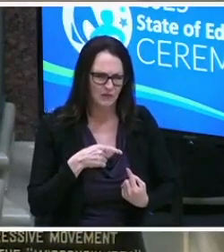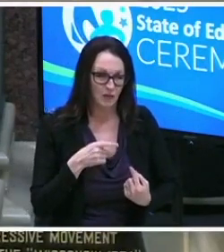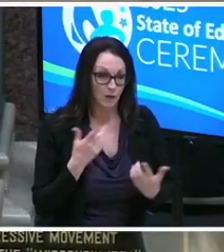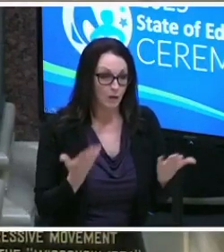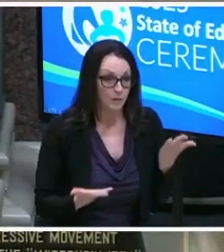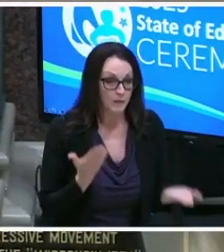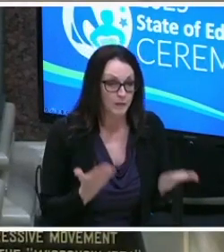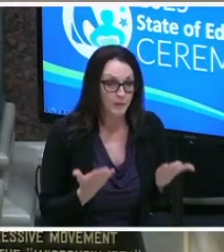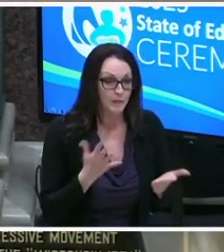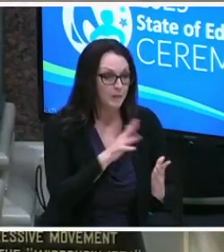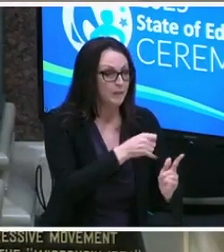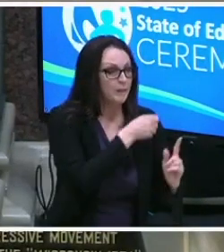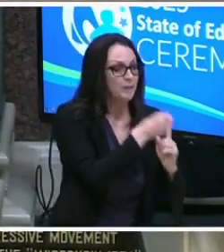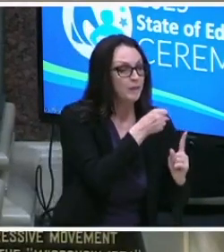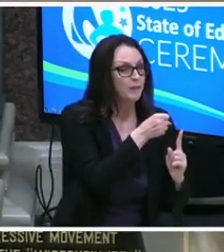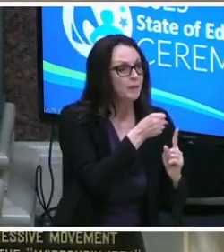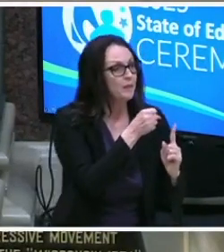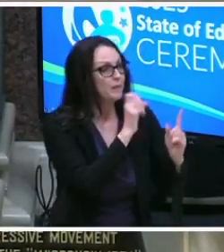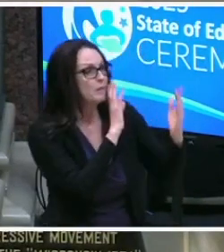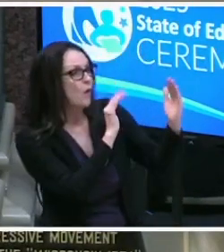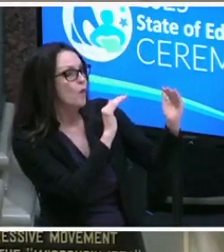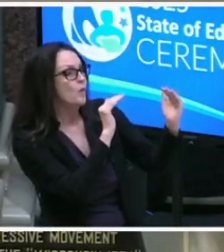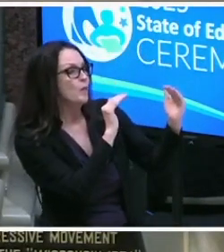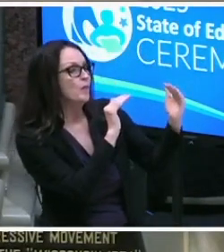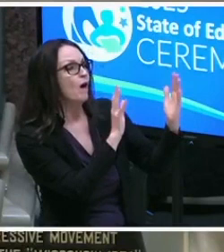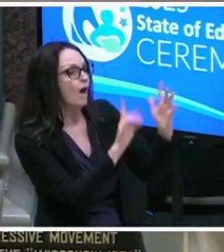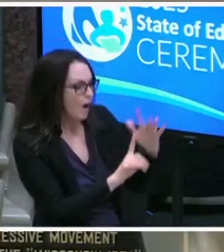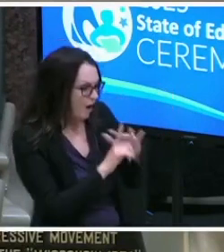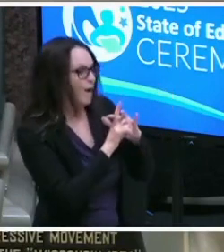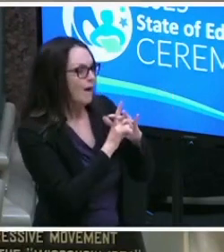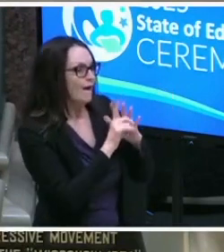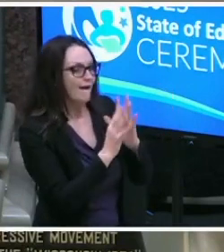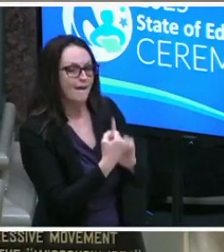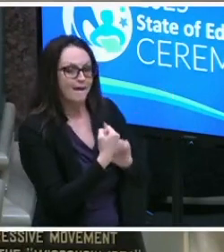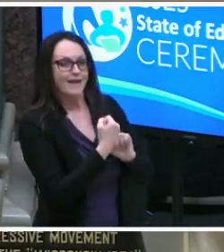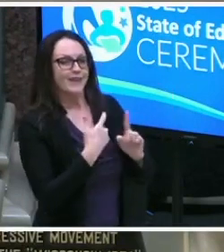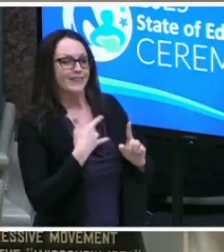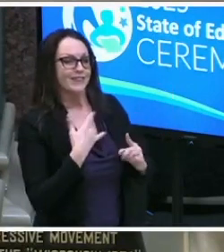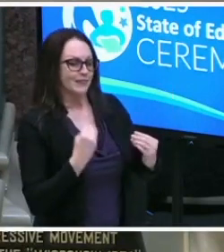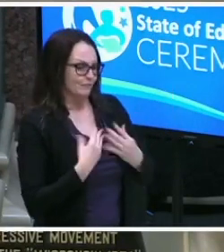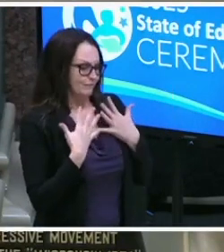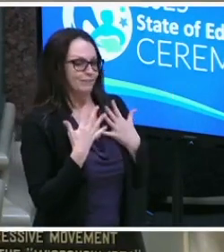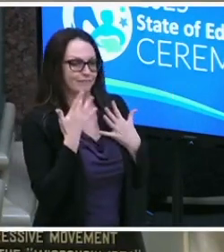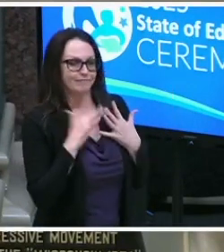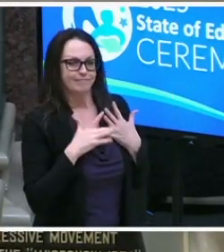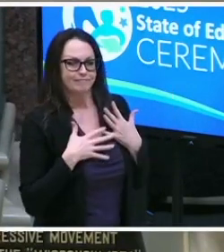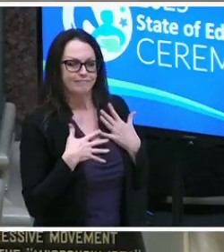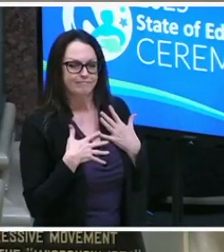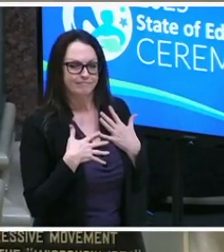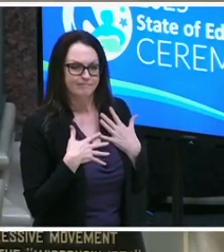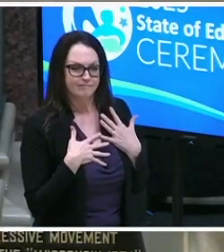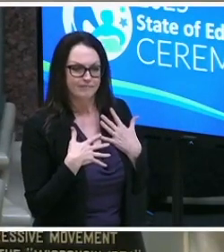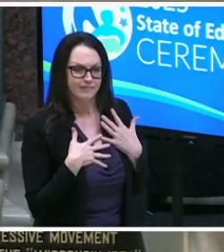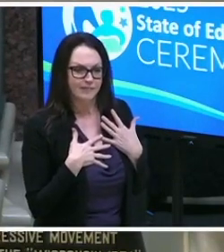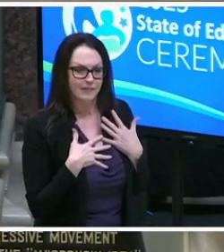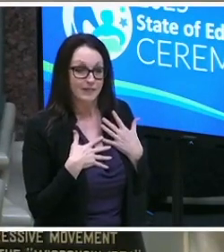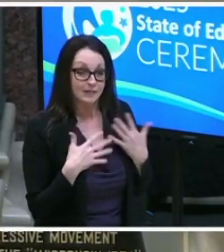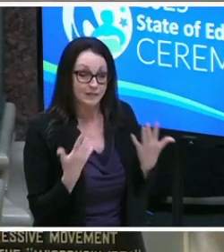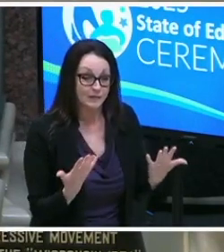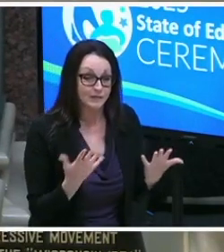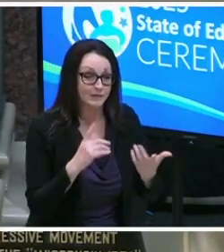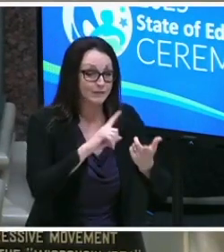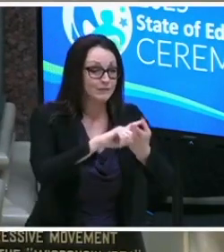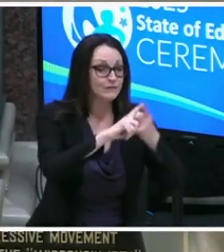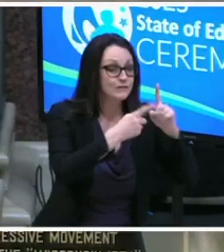can return and bring grace. Friends and family will comment on how you've had a